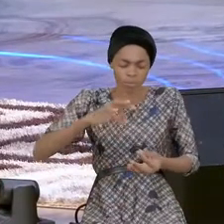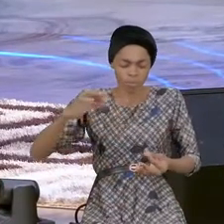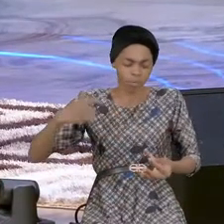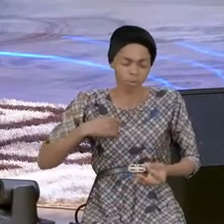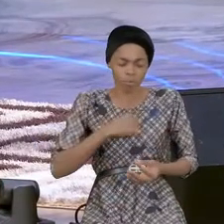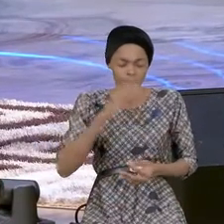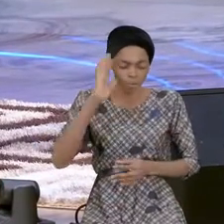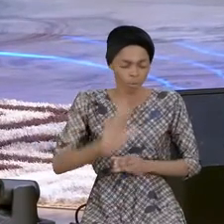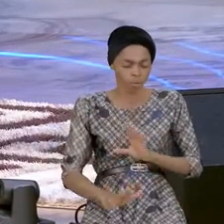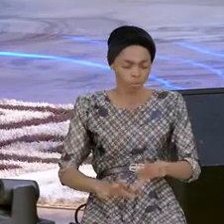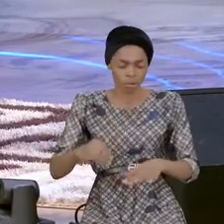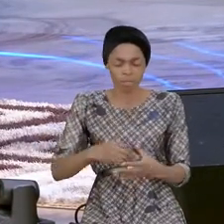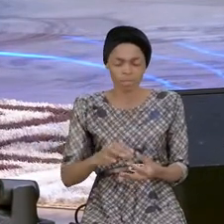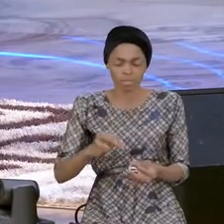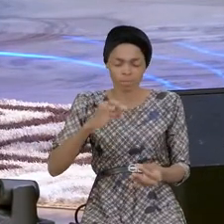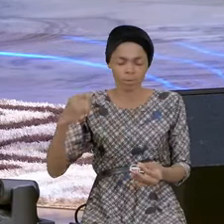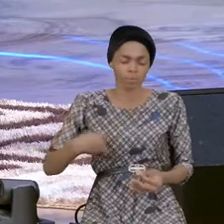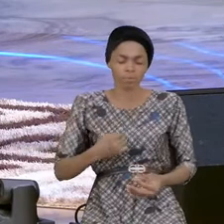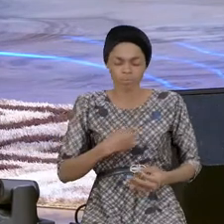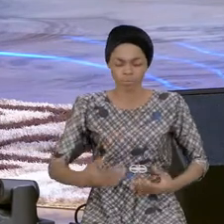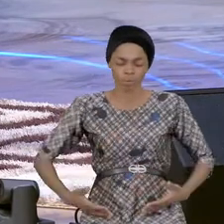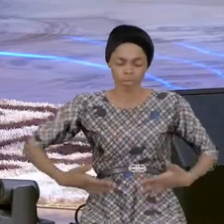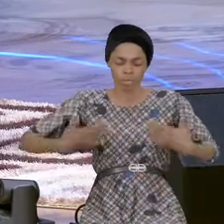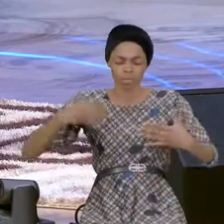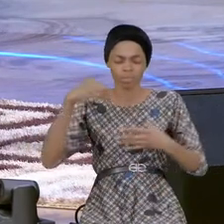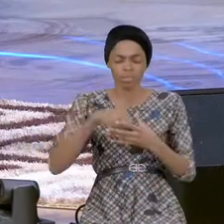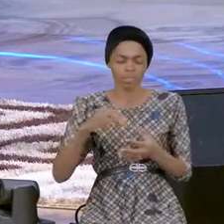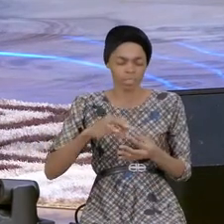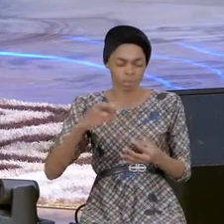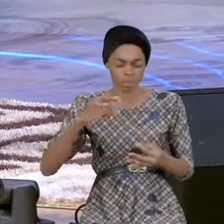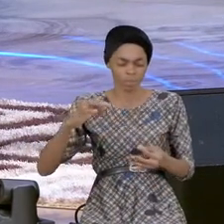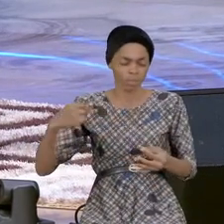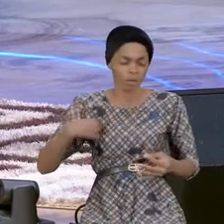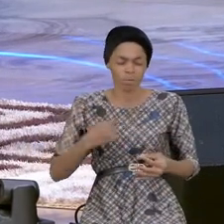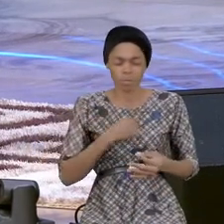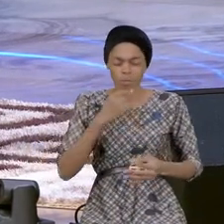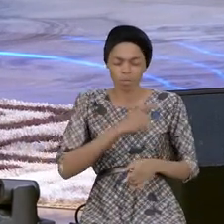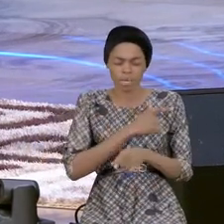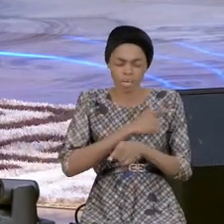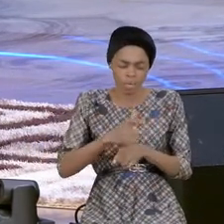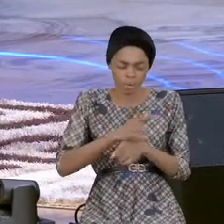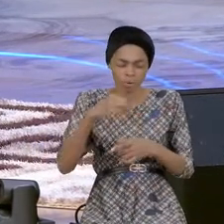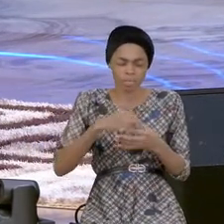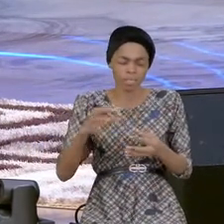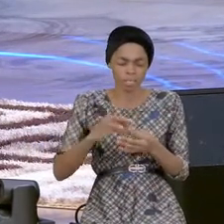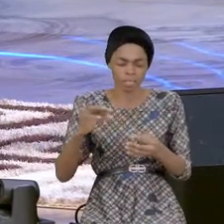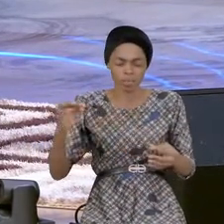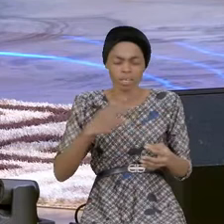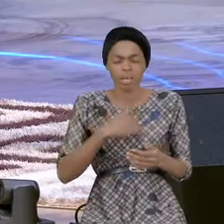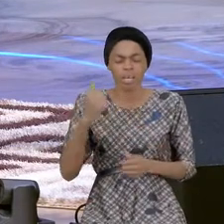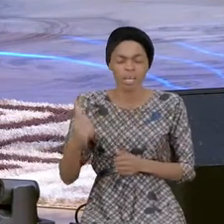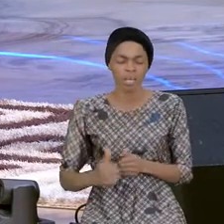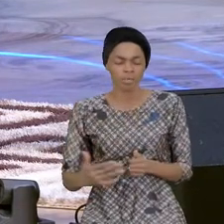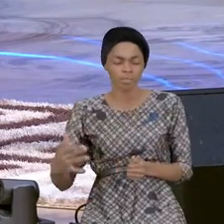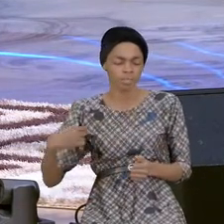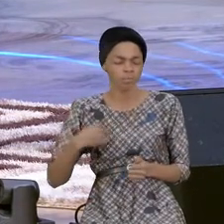the Spirit, will live in the Spirit, will labor in the Spirit, and everything we do